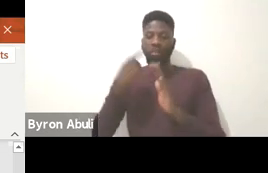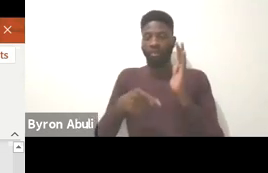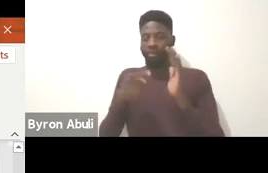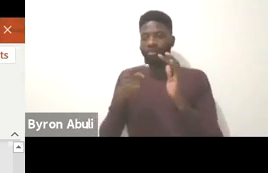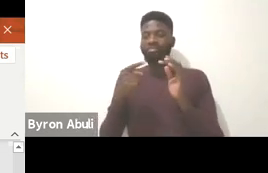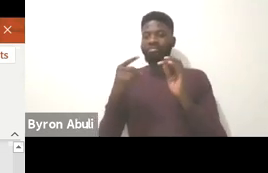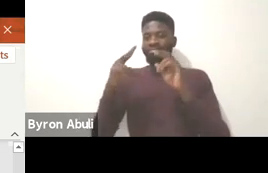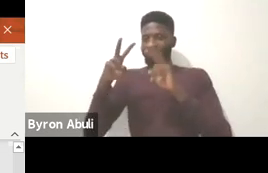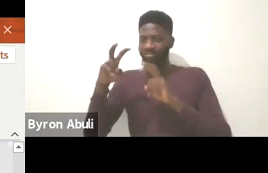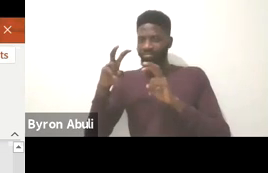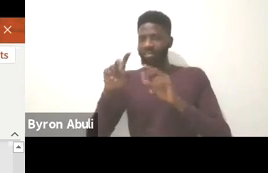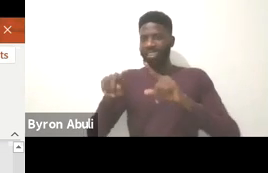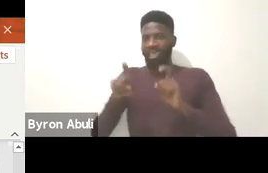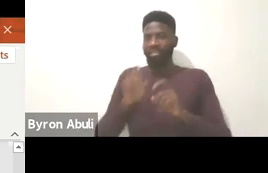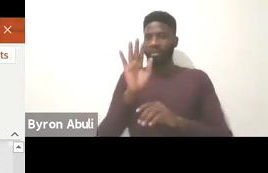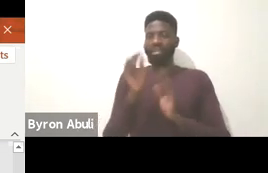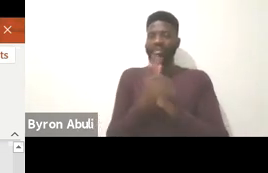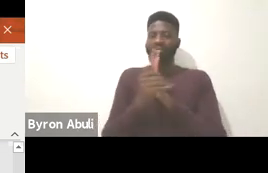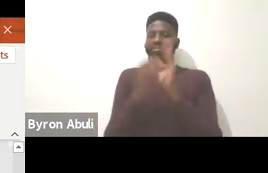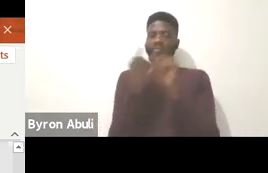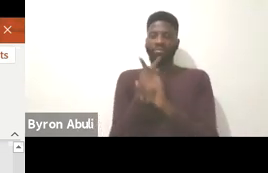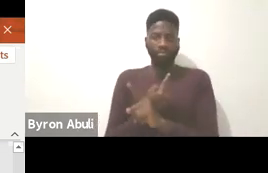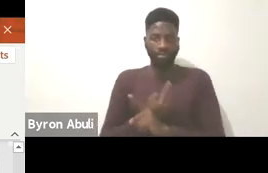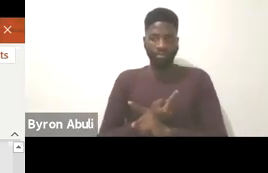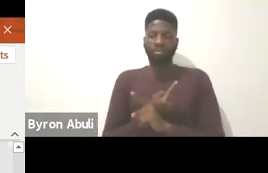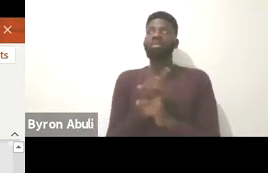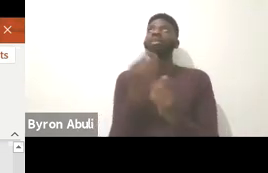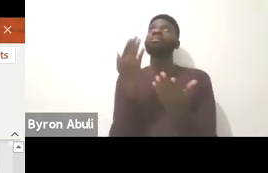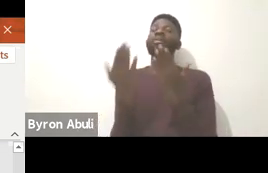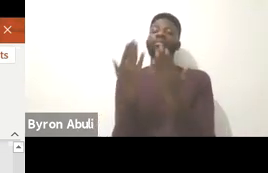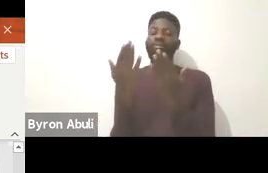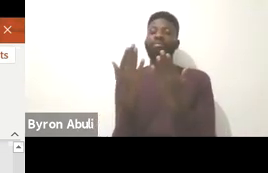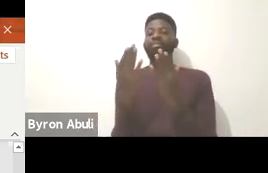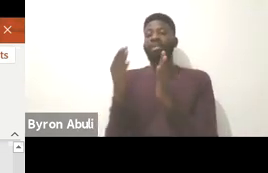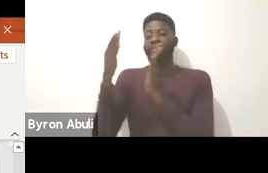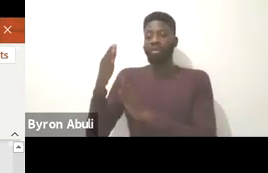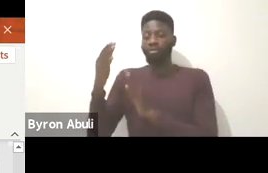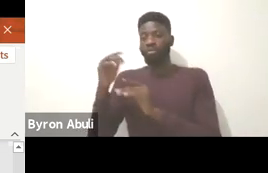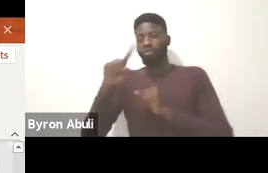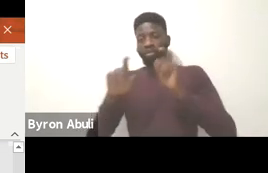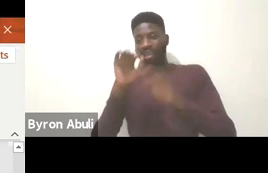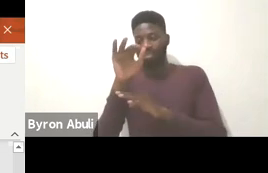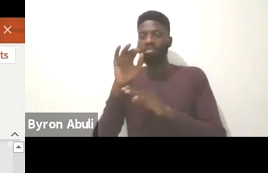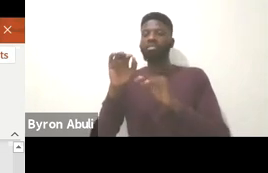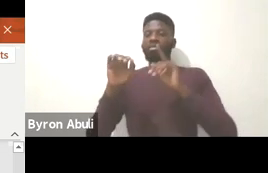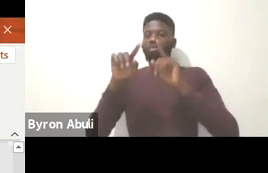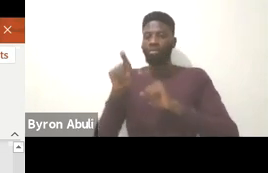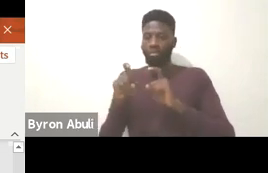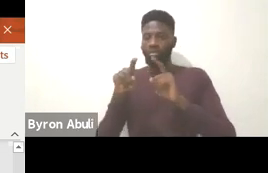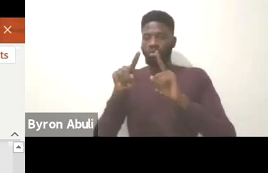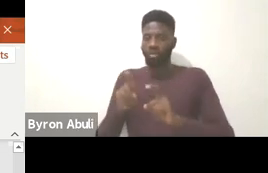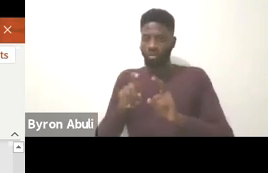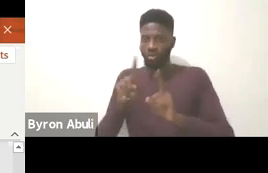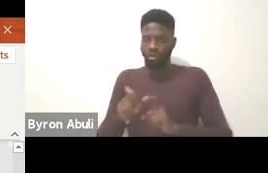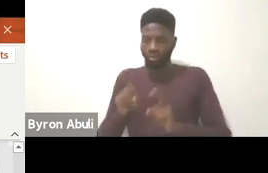more skills. That is, maybe the interviewer will have a number of structured questions that they'll be asking to